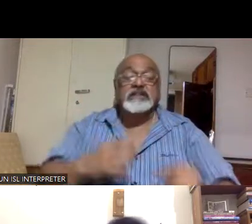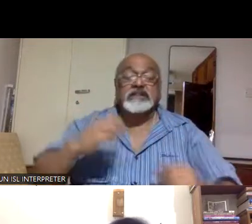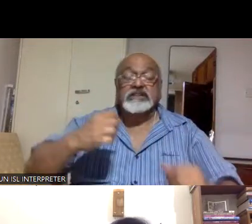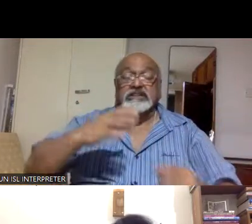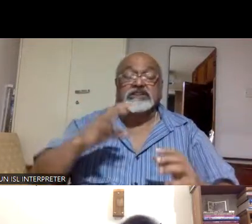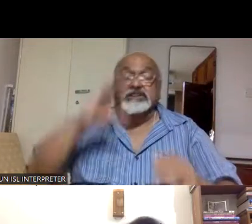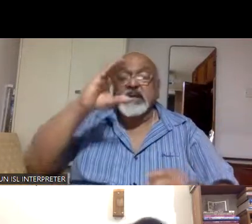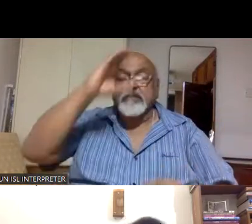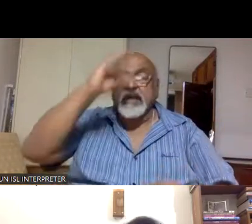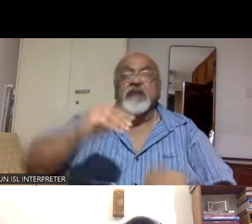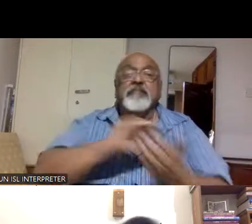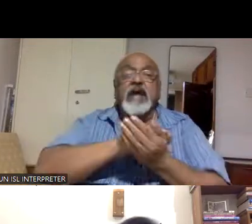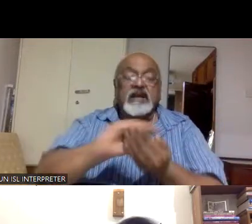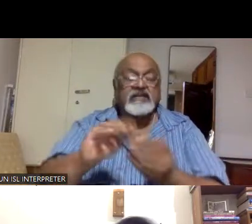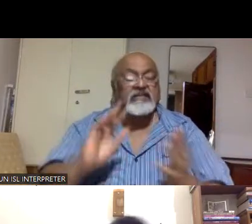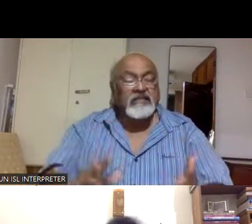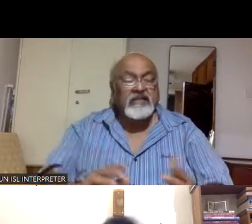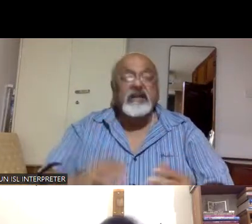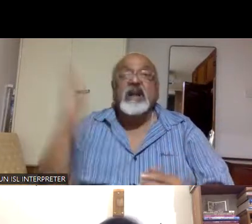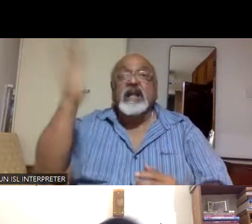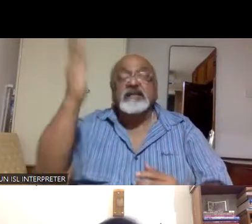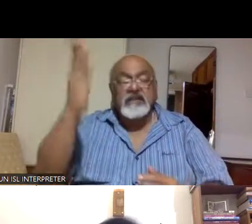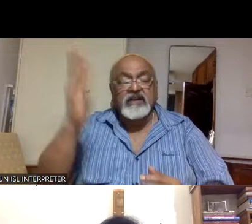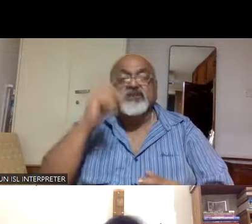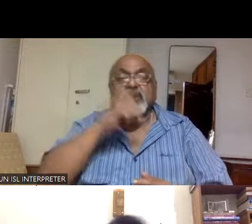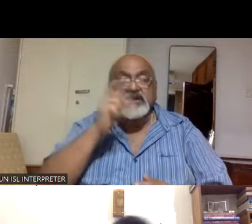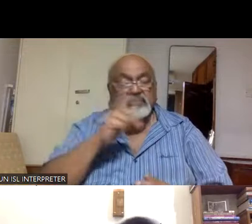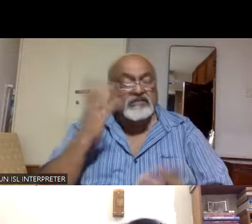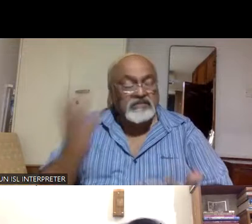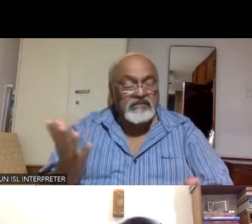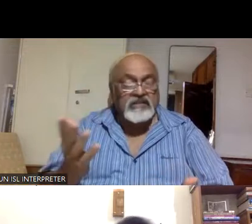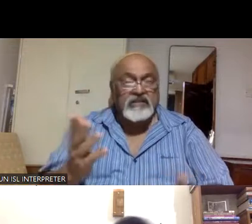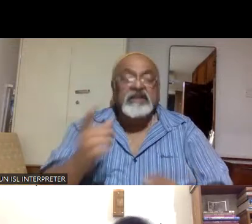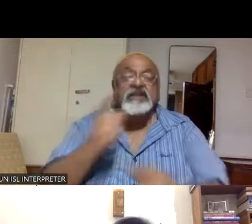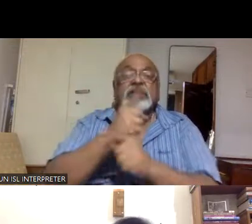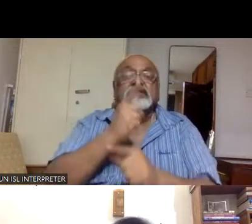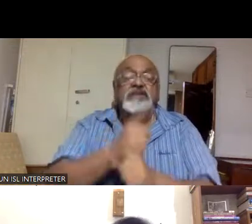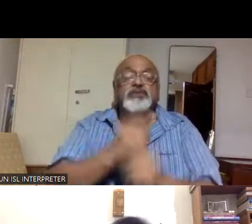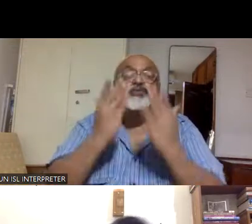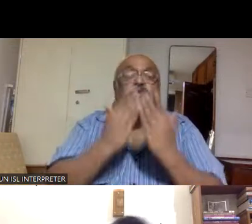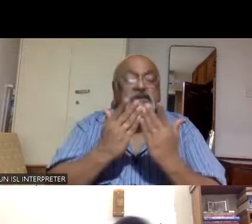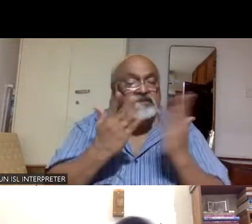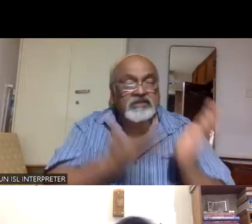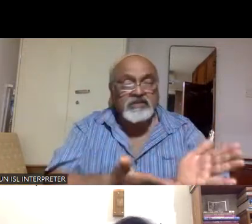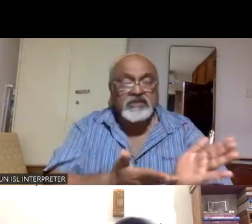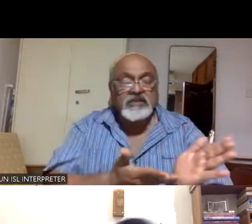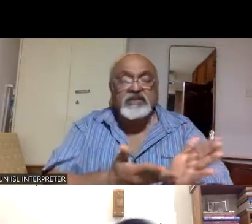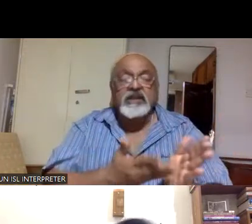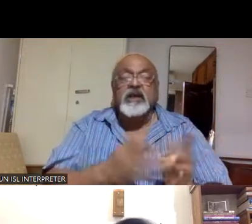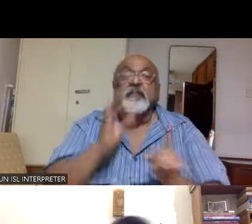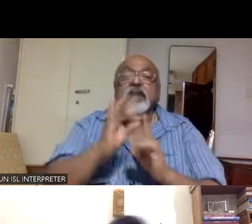chairpersons of the banks, lecturers in colleges, teachers in schools,